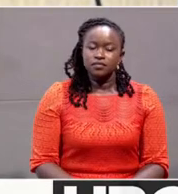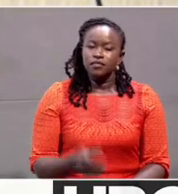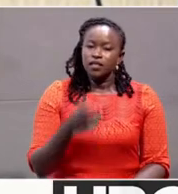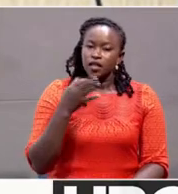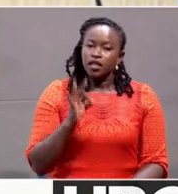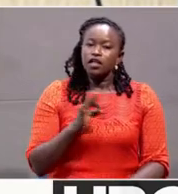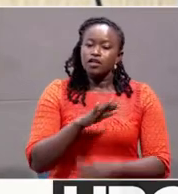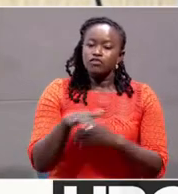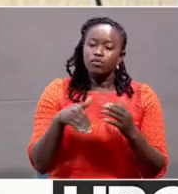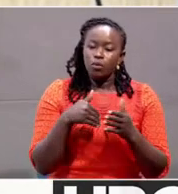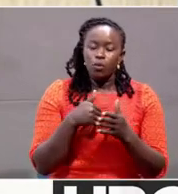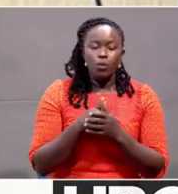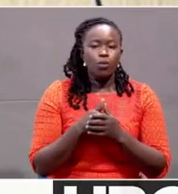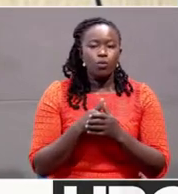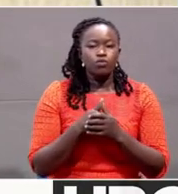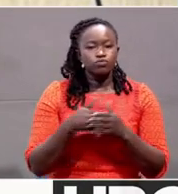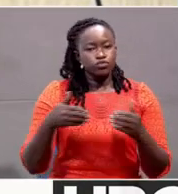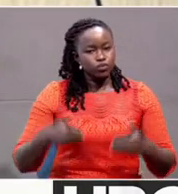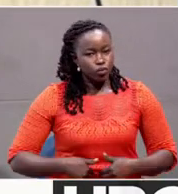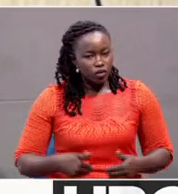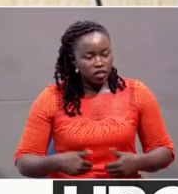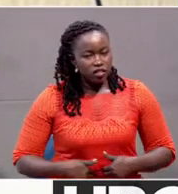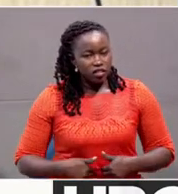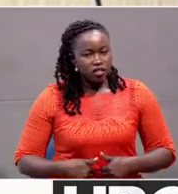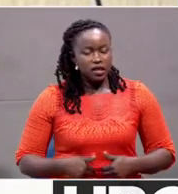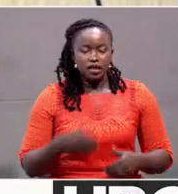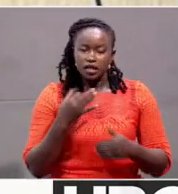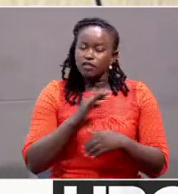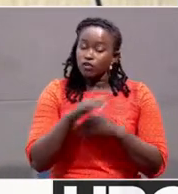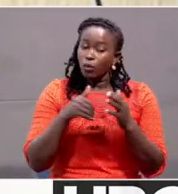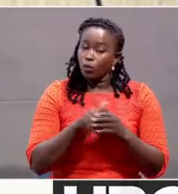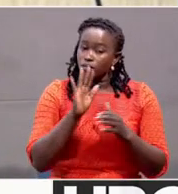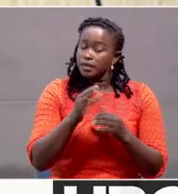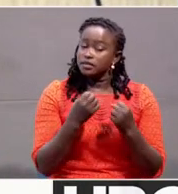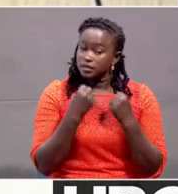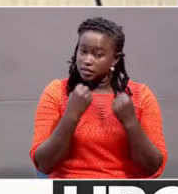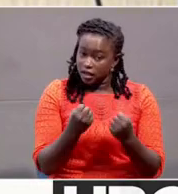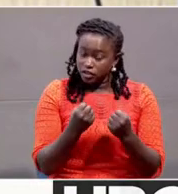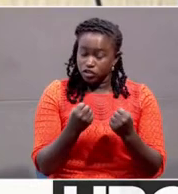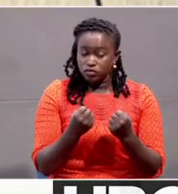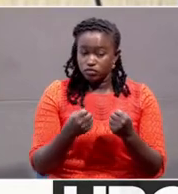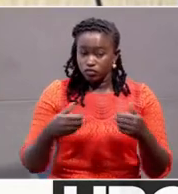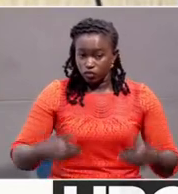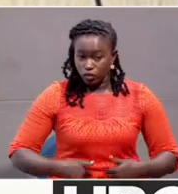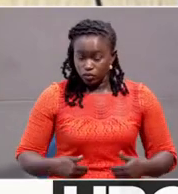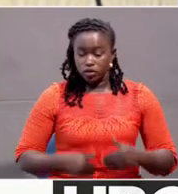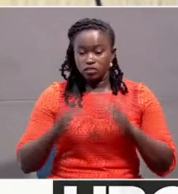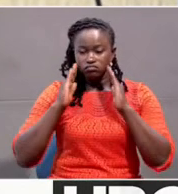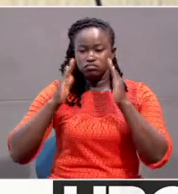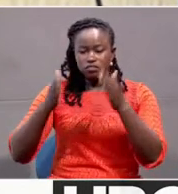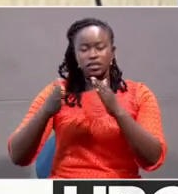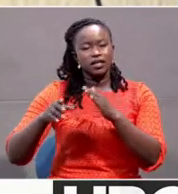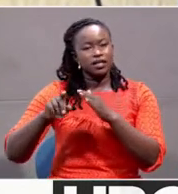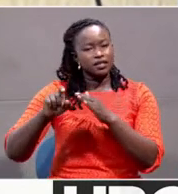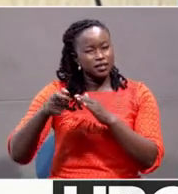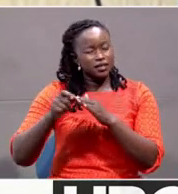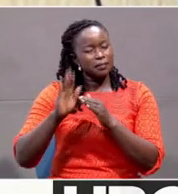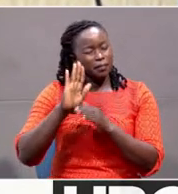energies of the youth and the number of the youth are directed into your key